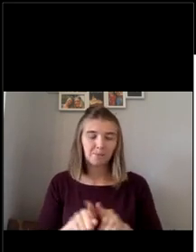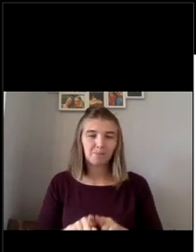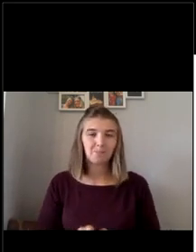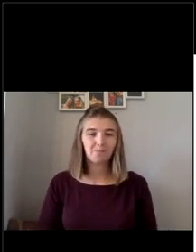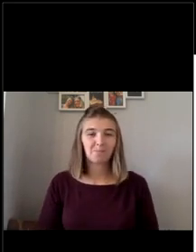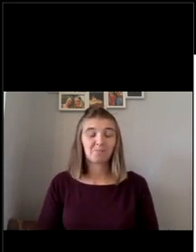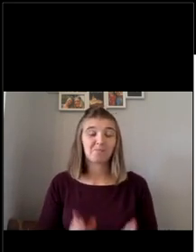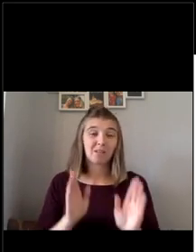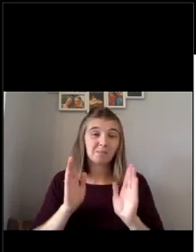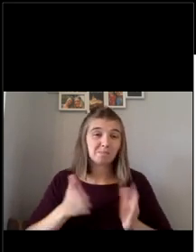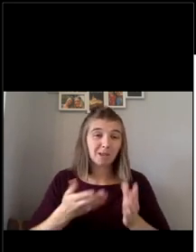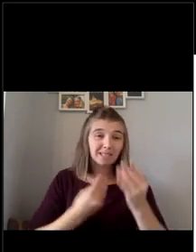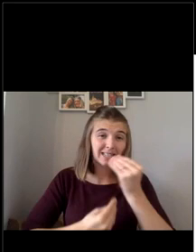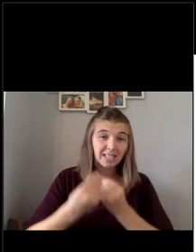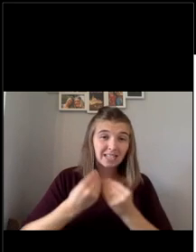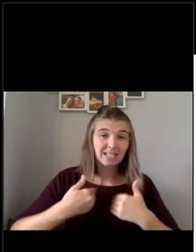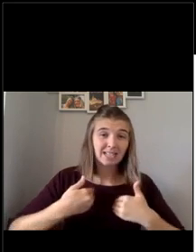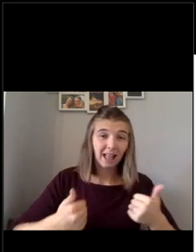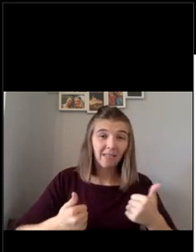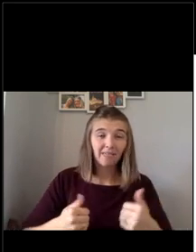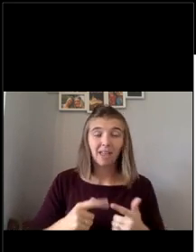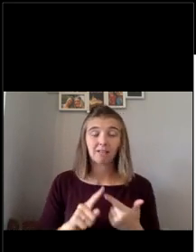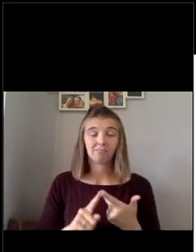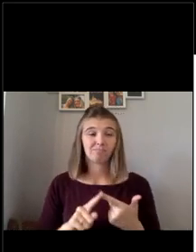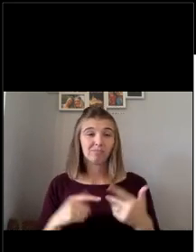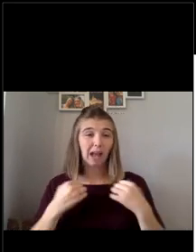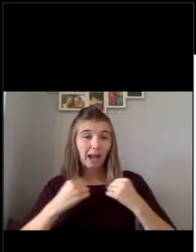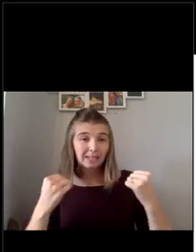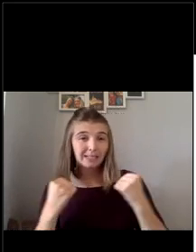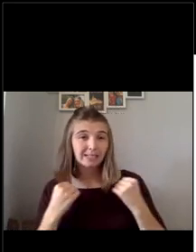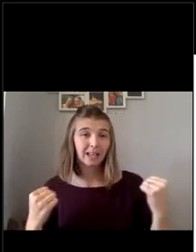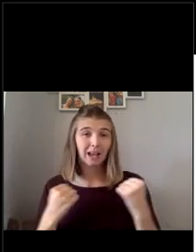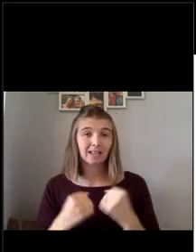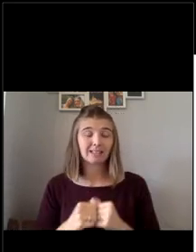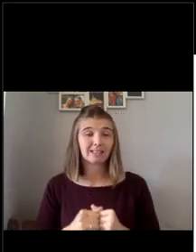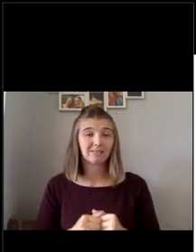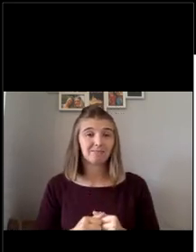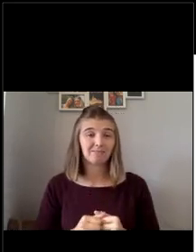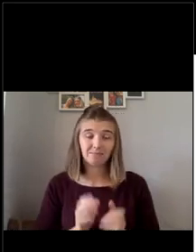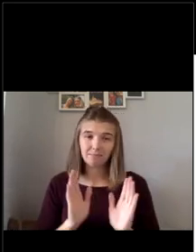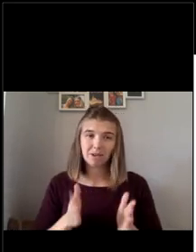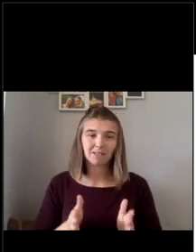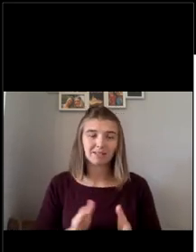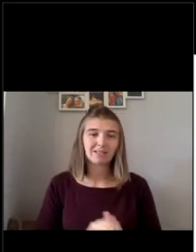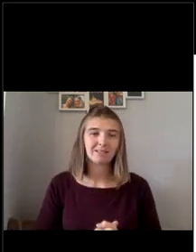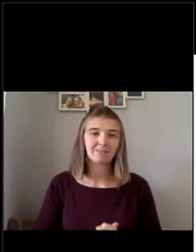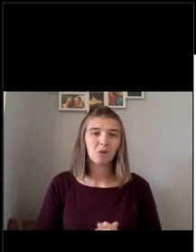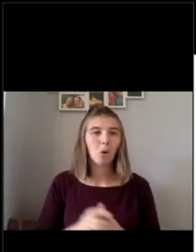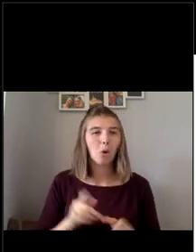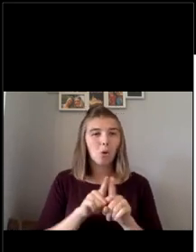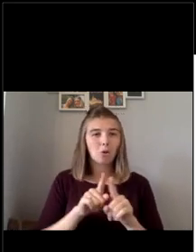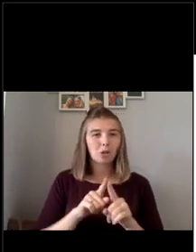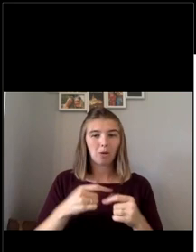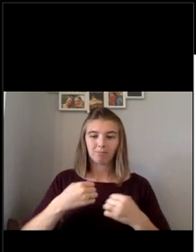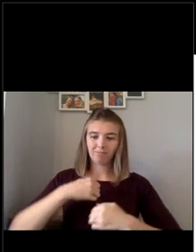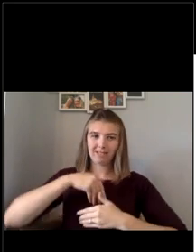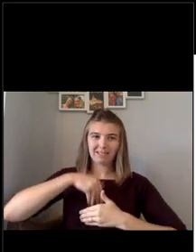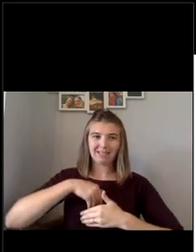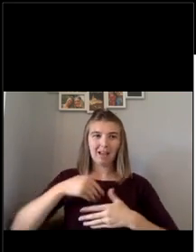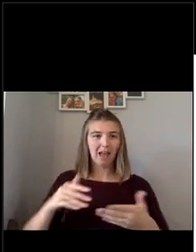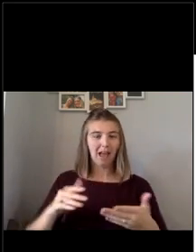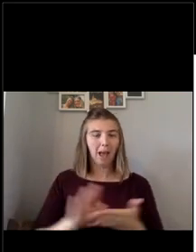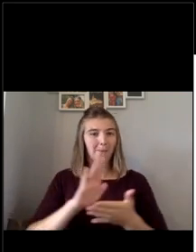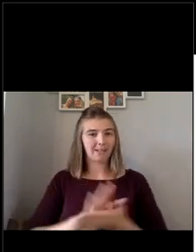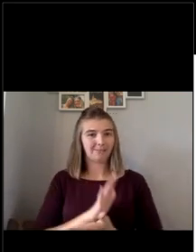and exercise, make sure I don't drink a lot, and also generally be happy. And that matters because when